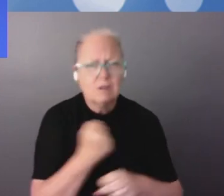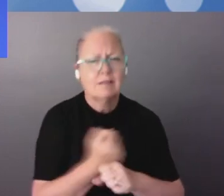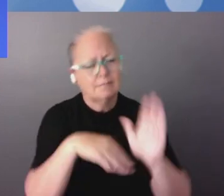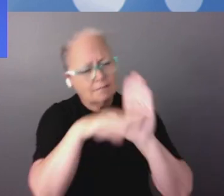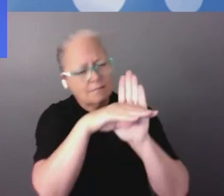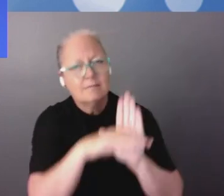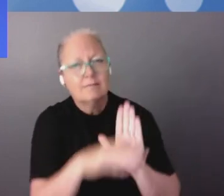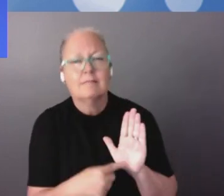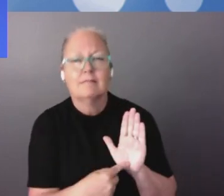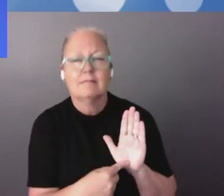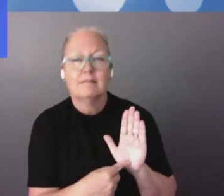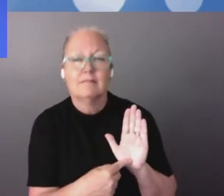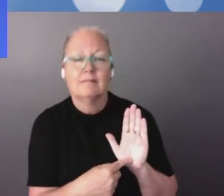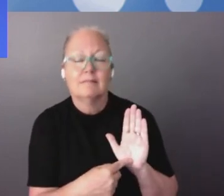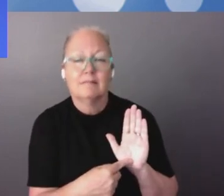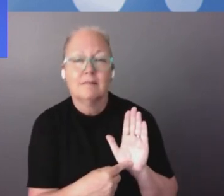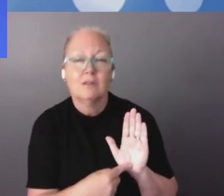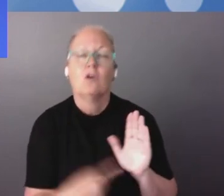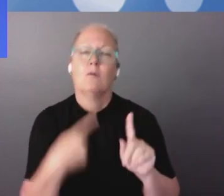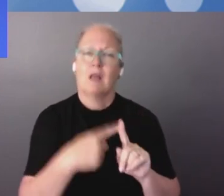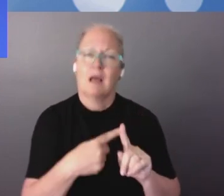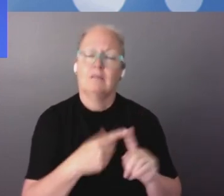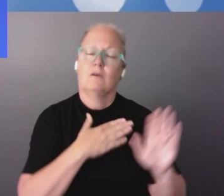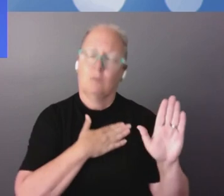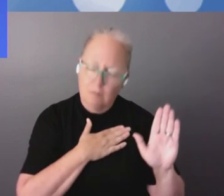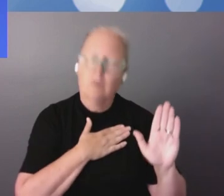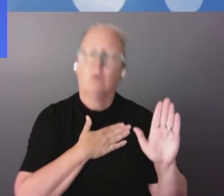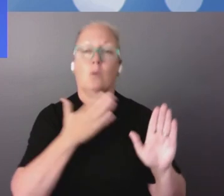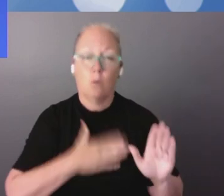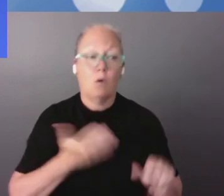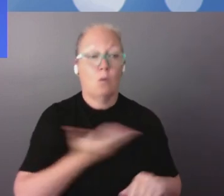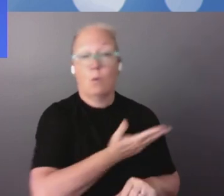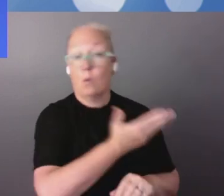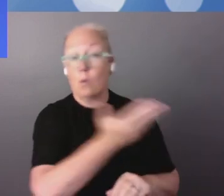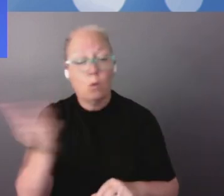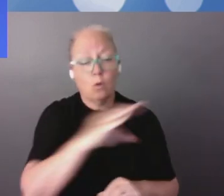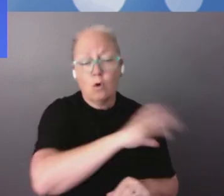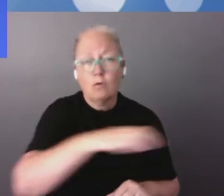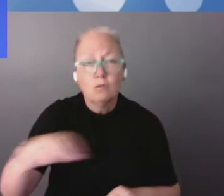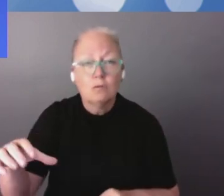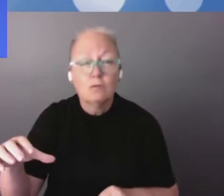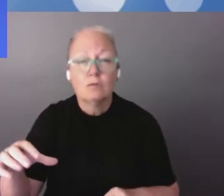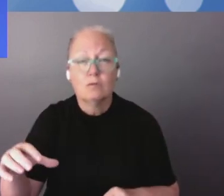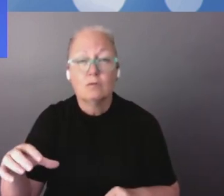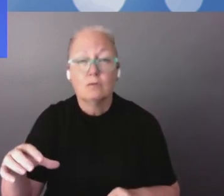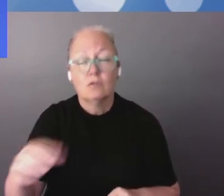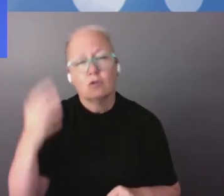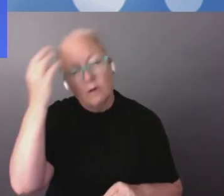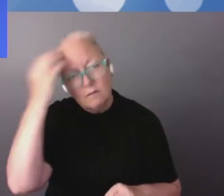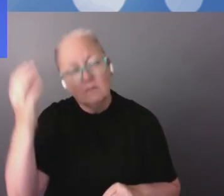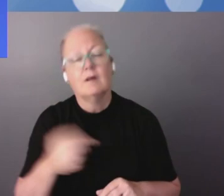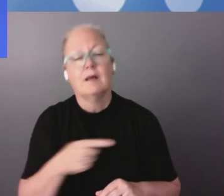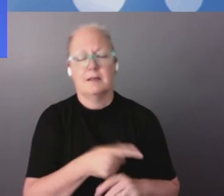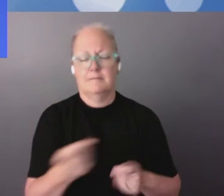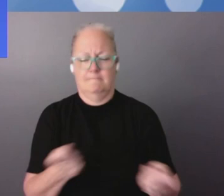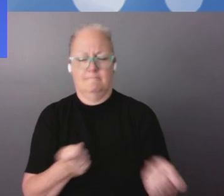and obligations to be fulfilled by all states as regards the management of the internet,